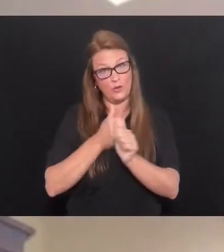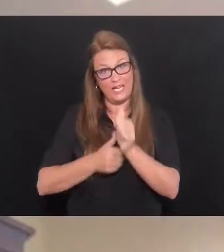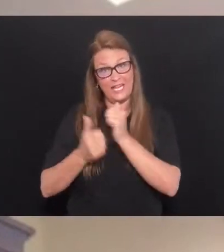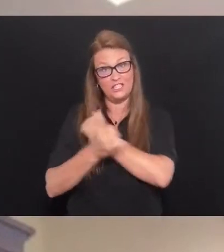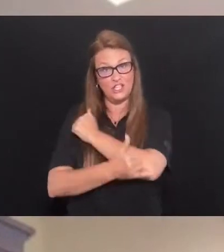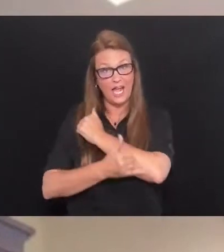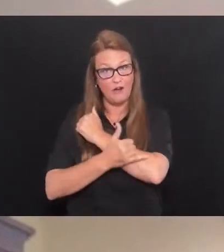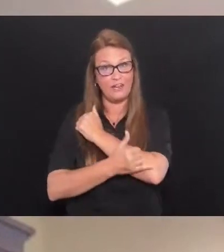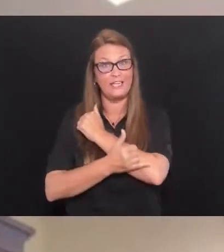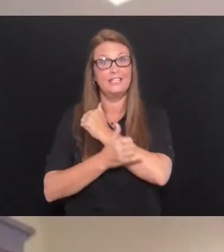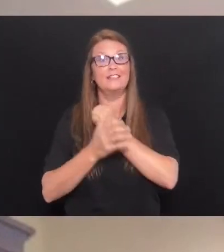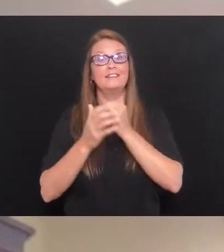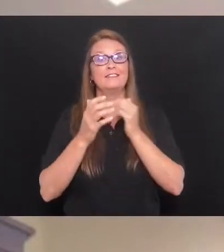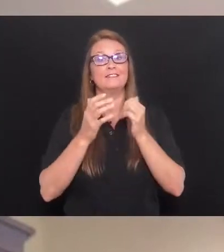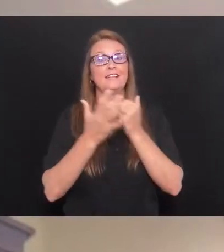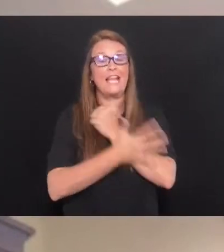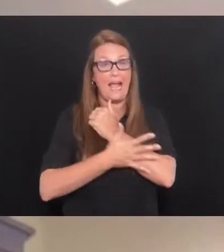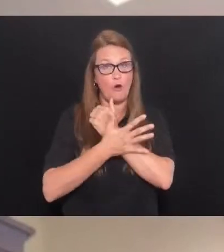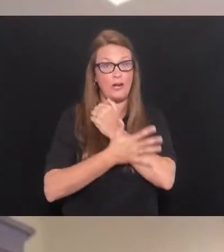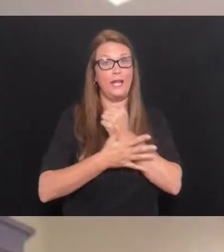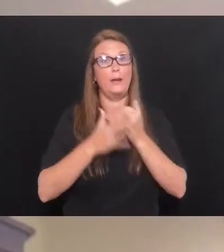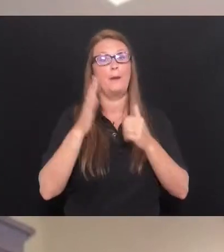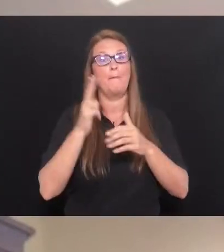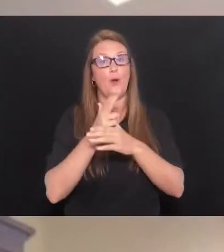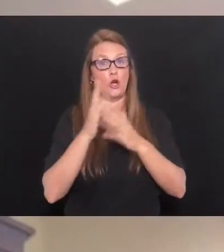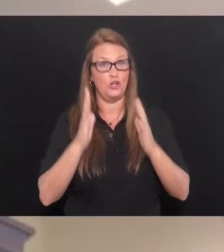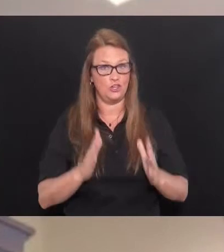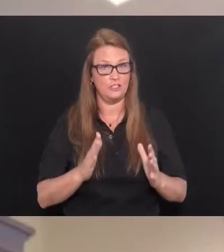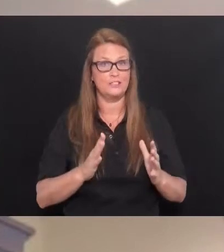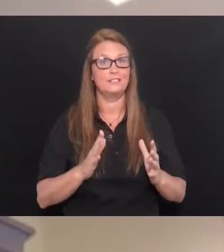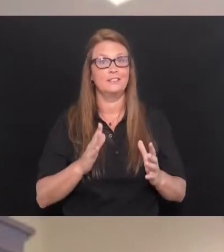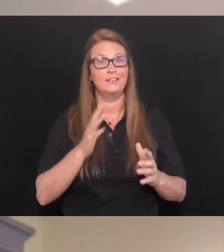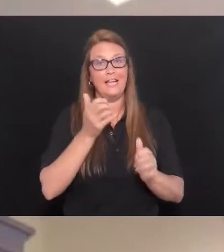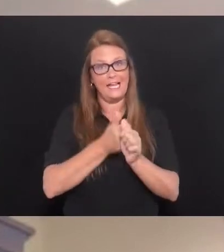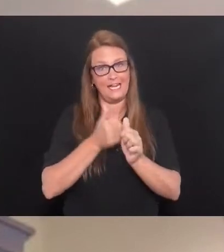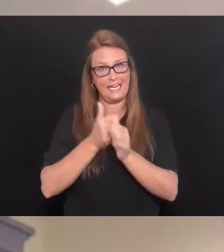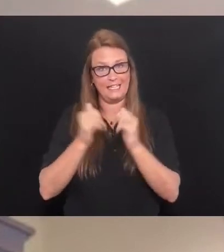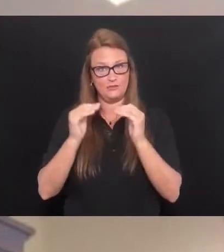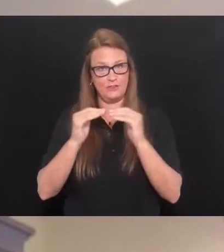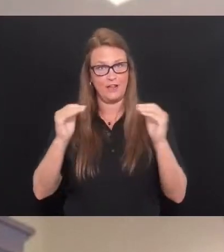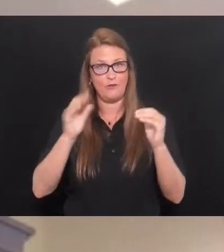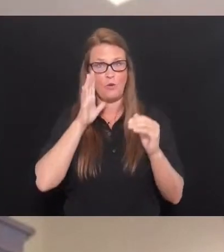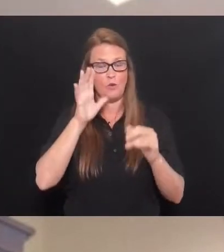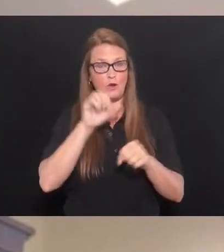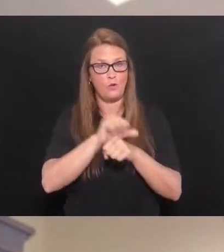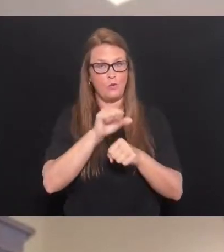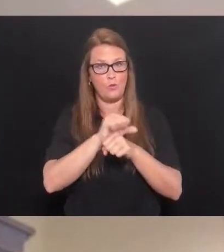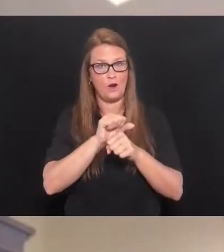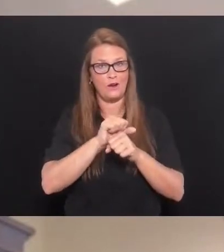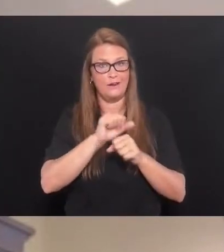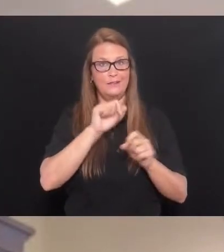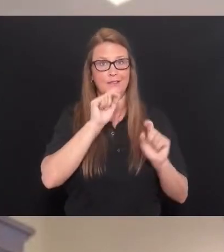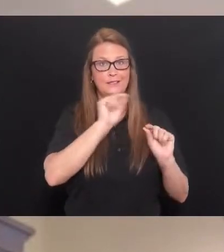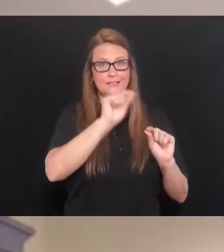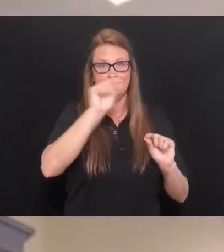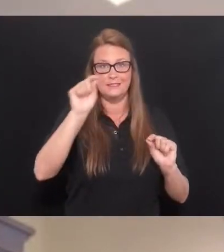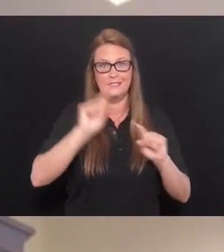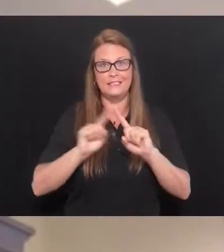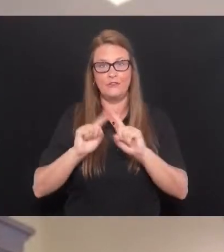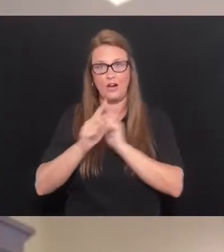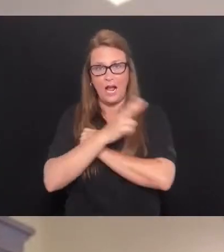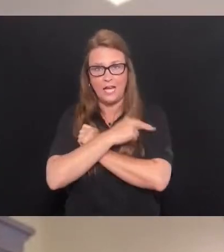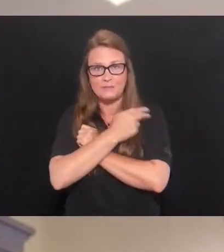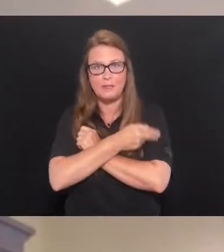We have county partnership teams at each county level that will work across a spectrum from hospitals